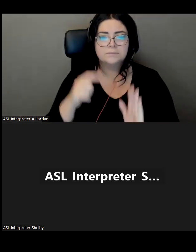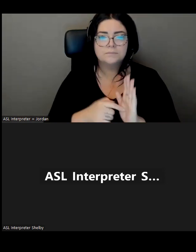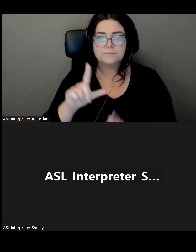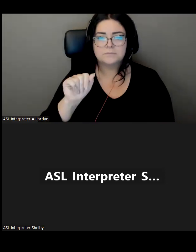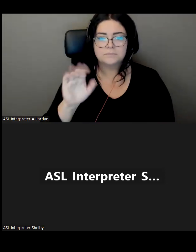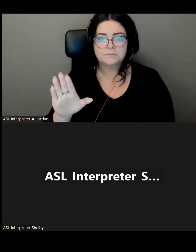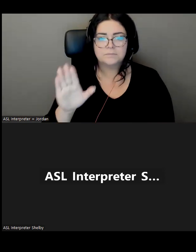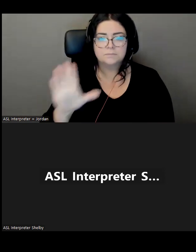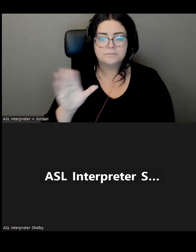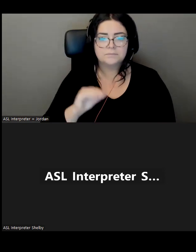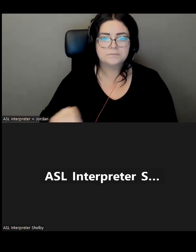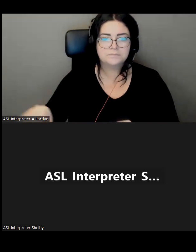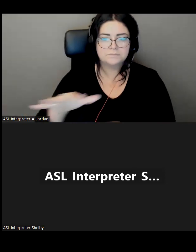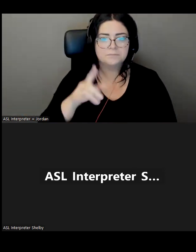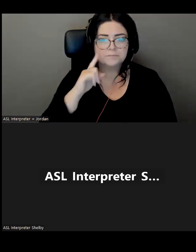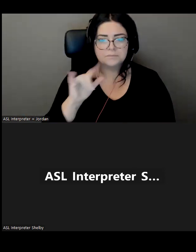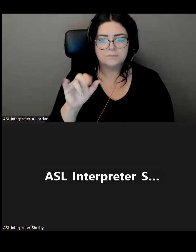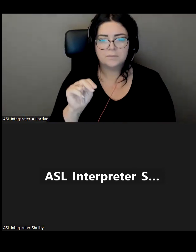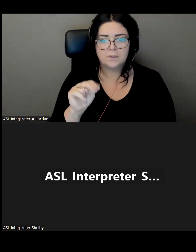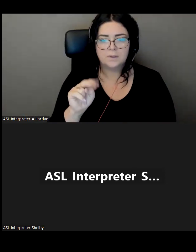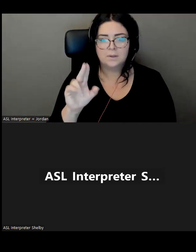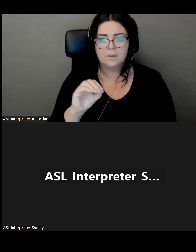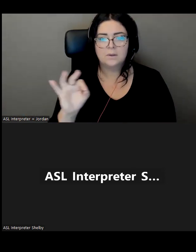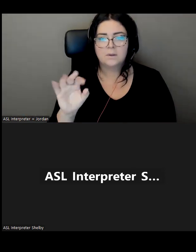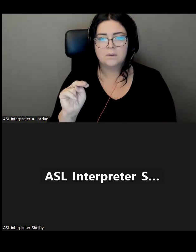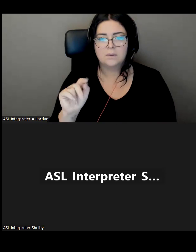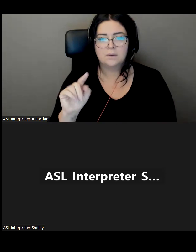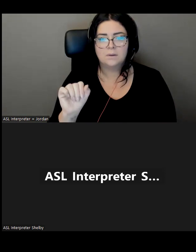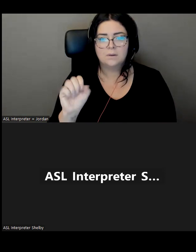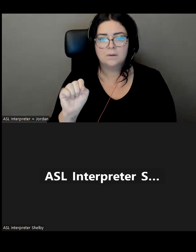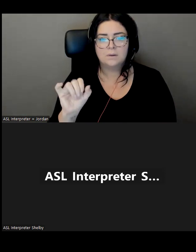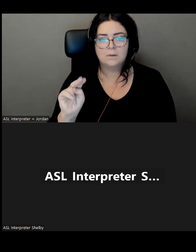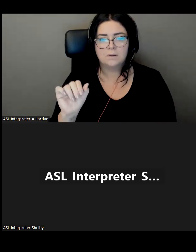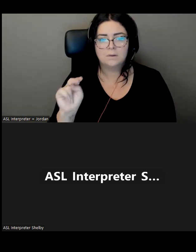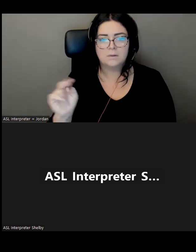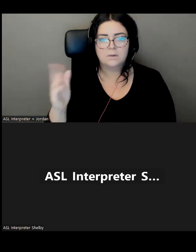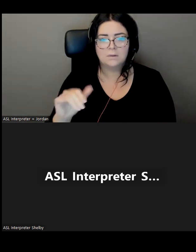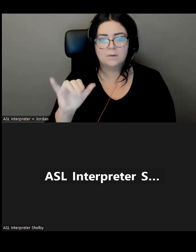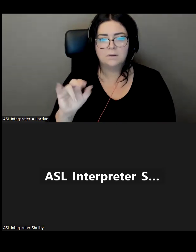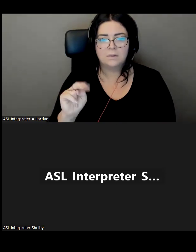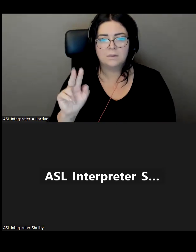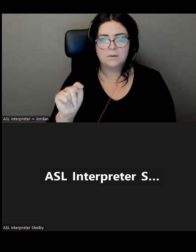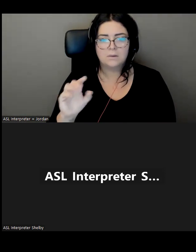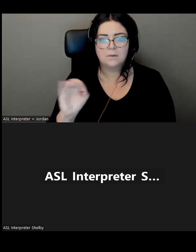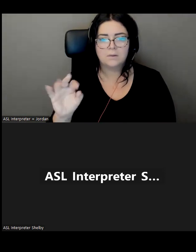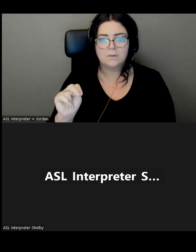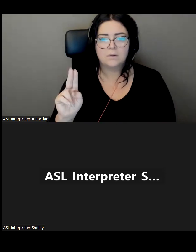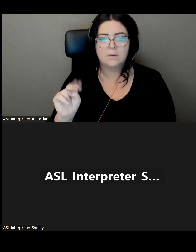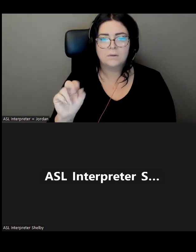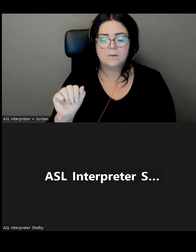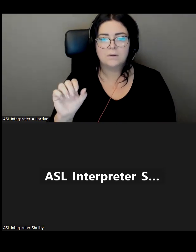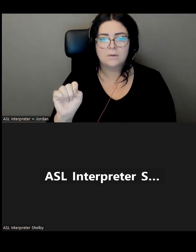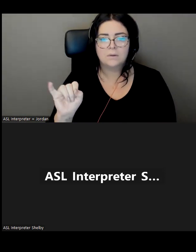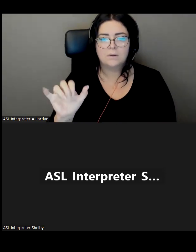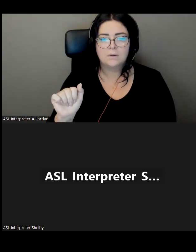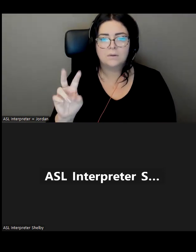ancestral homelands of the Innu of Nuntasinin and the Inuit of Nunasiavut and the Inuit of